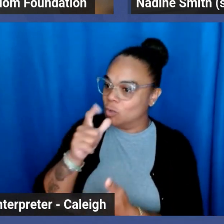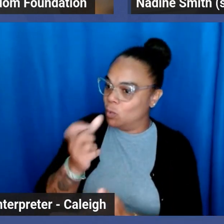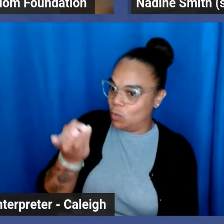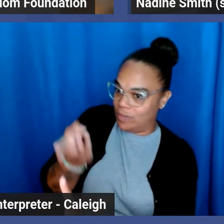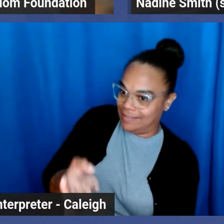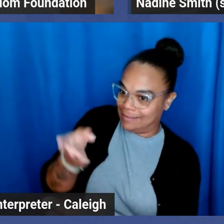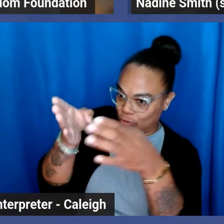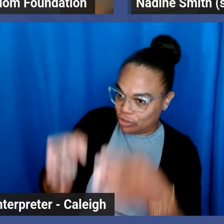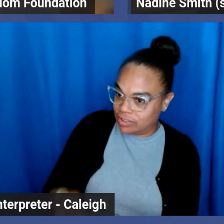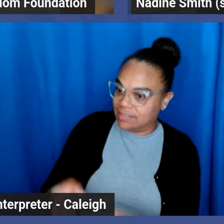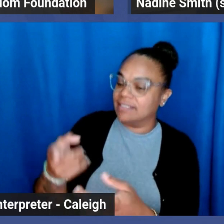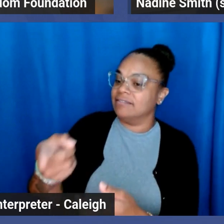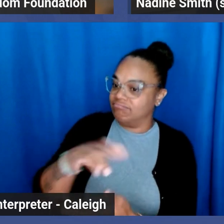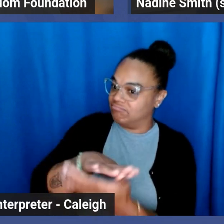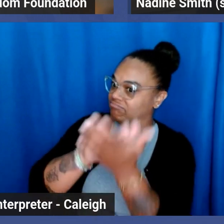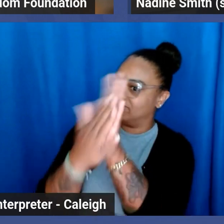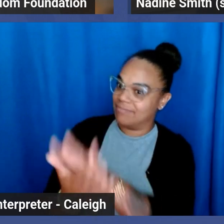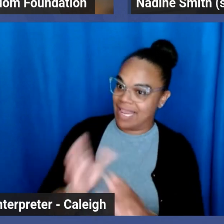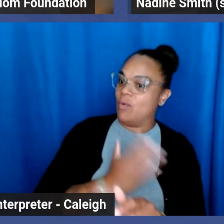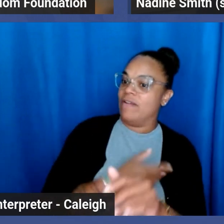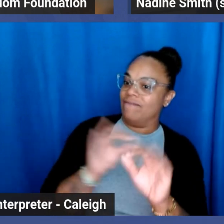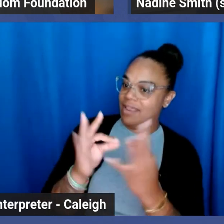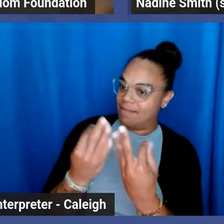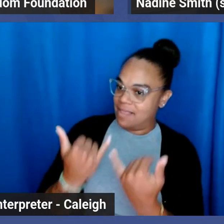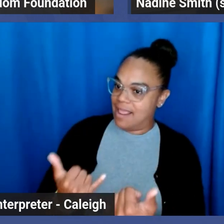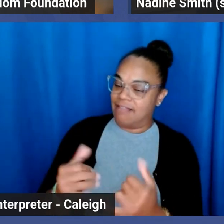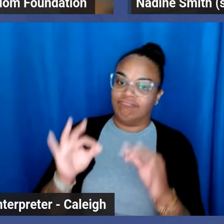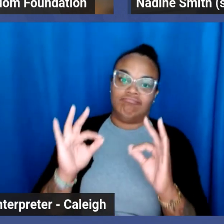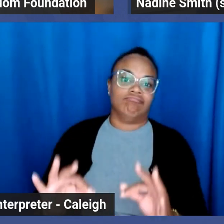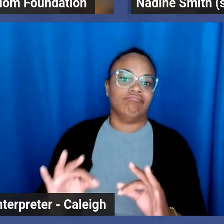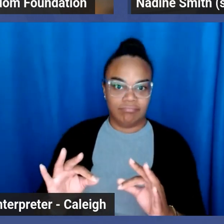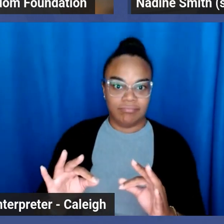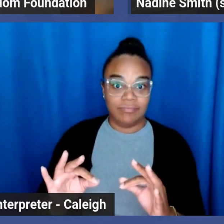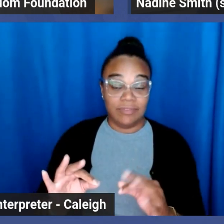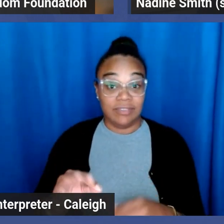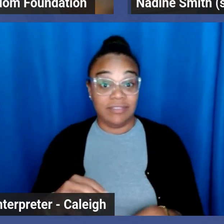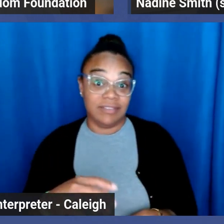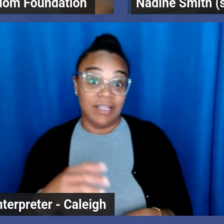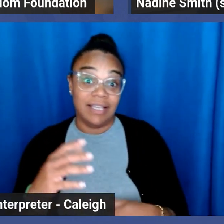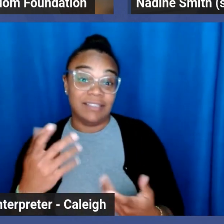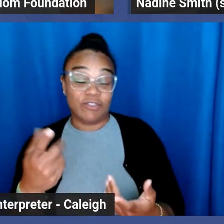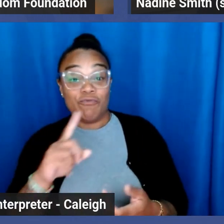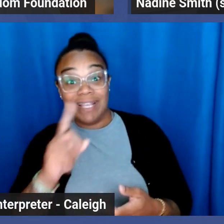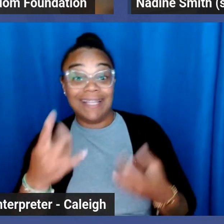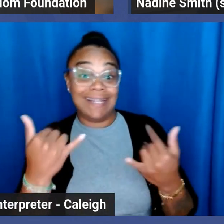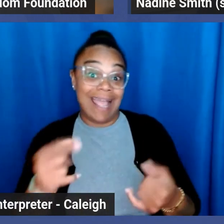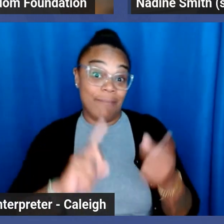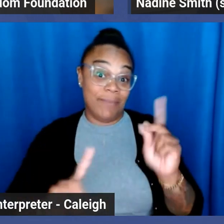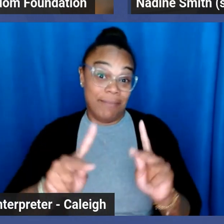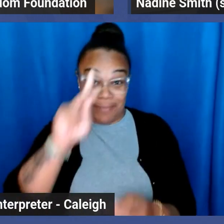so, there's an argument that it actually lifted all boats by